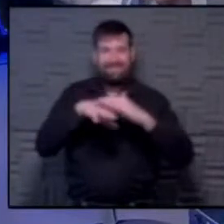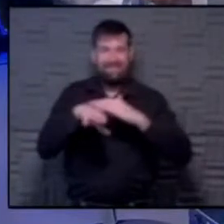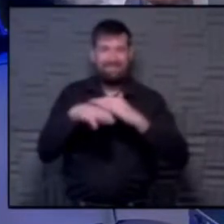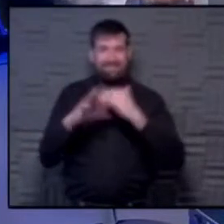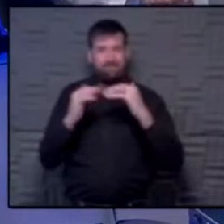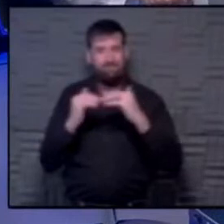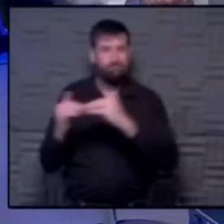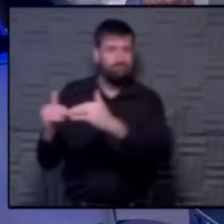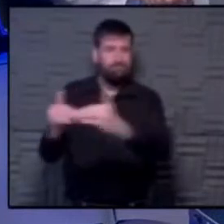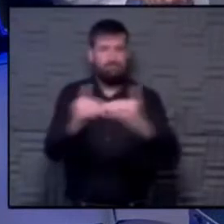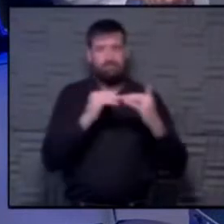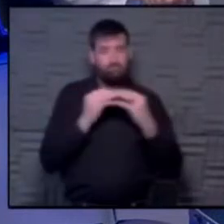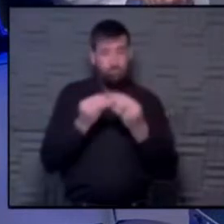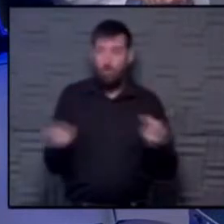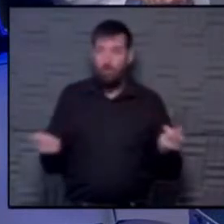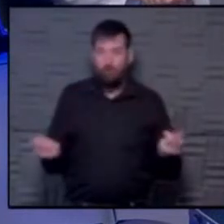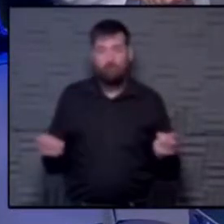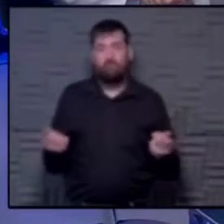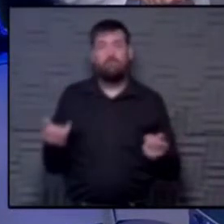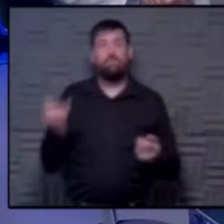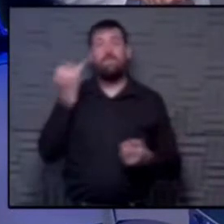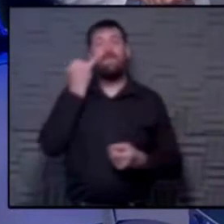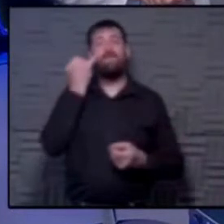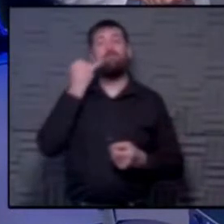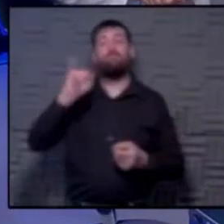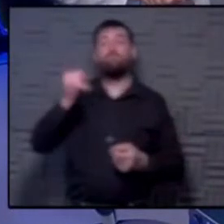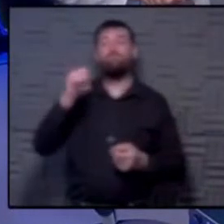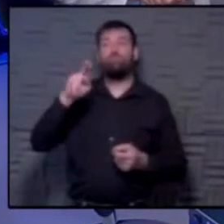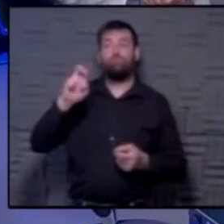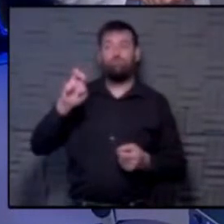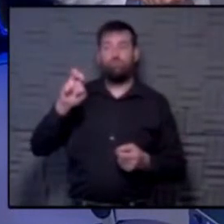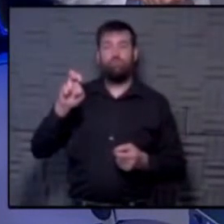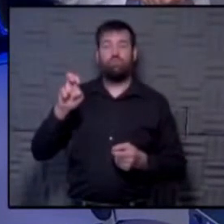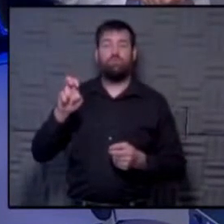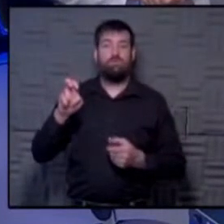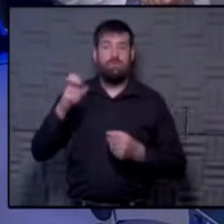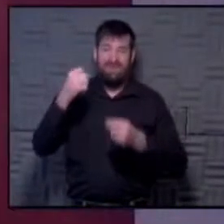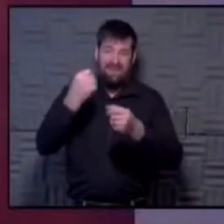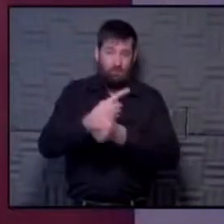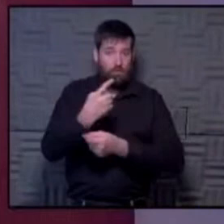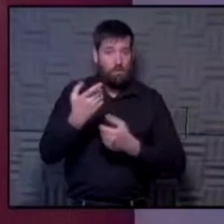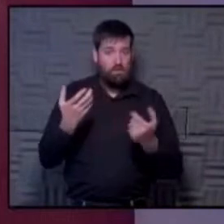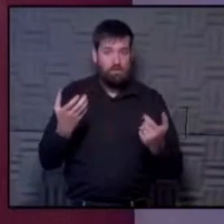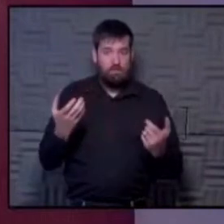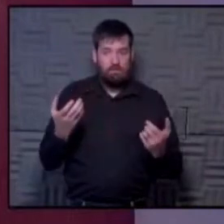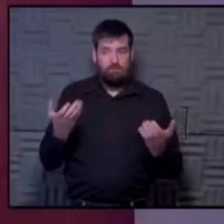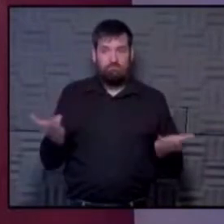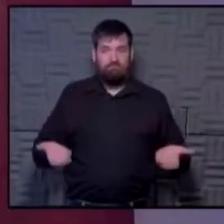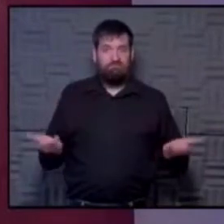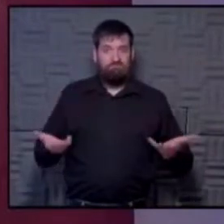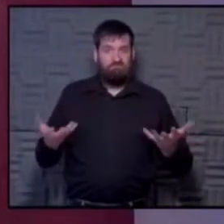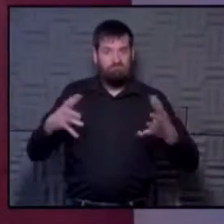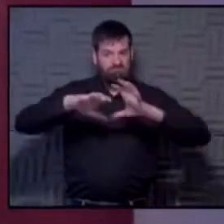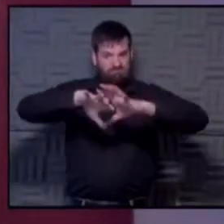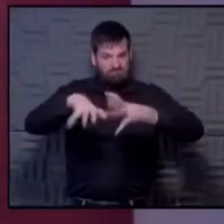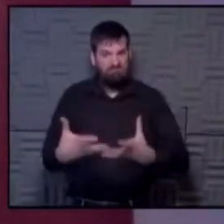access, mm-hmm, is resolved, if we get to June and everyone, at least in this society, has